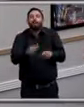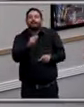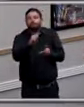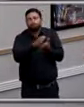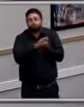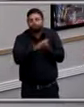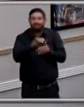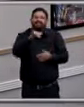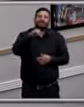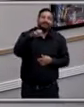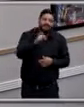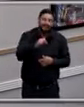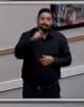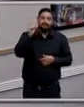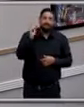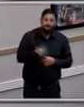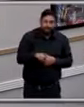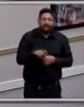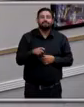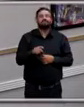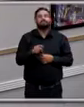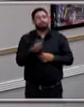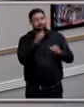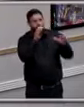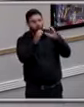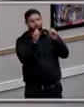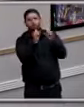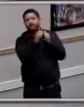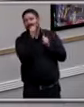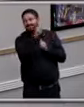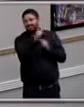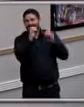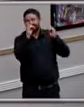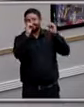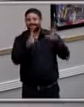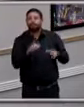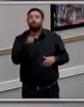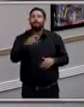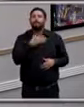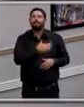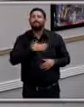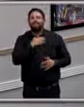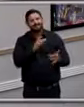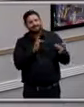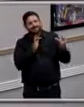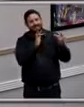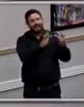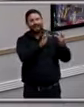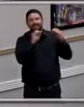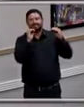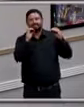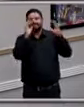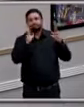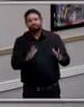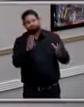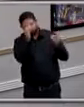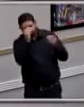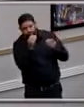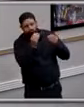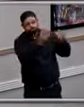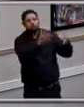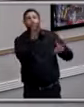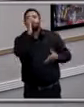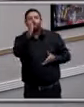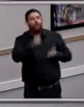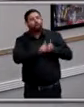all of this needs to be facilitated through the teacher. Just contact the teacher, let them know how you're going to go into a remote environment, and